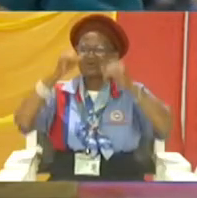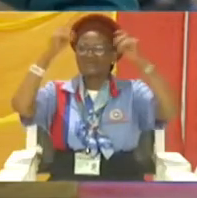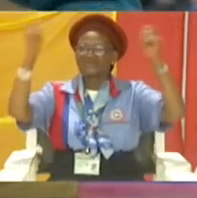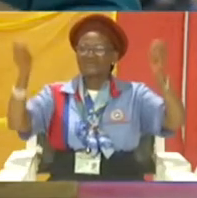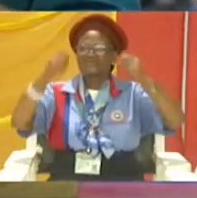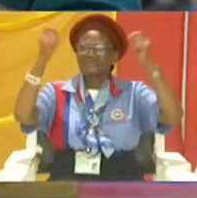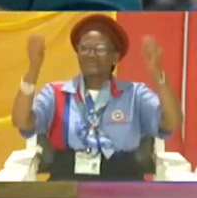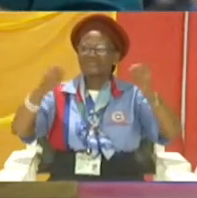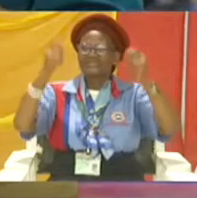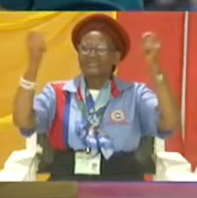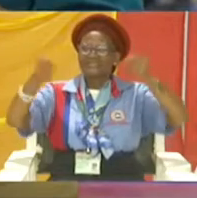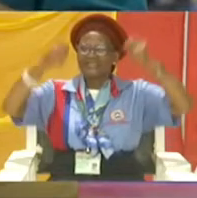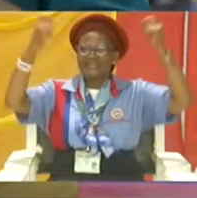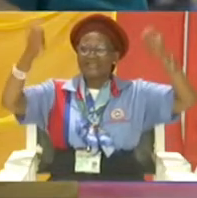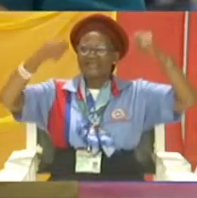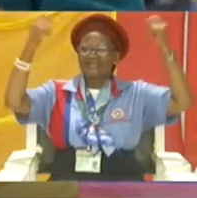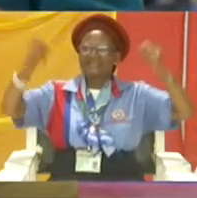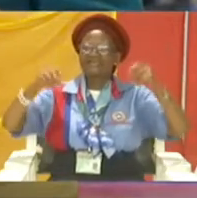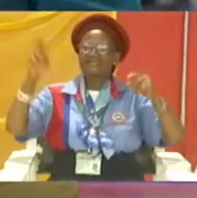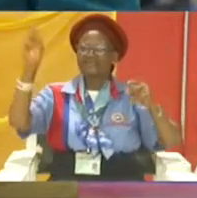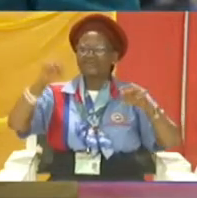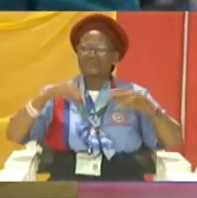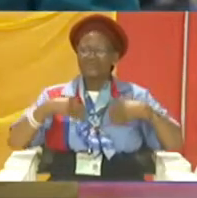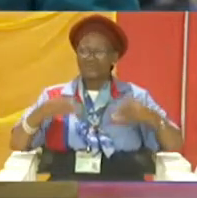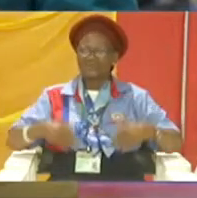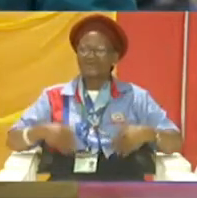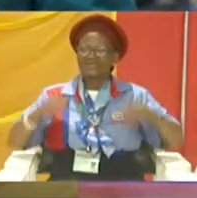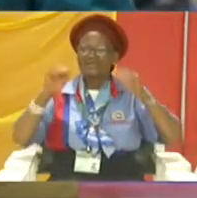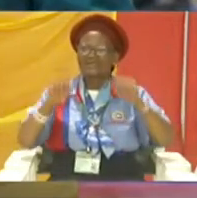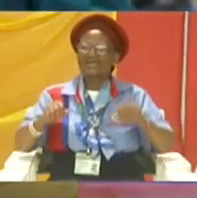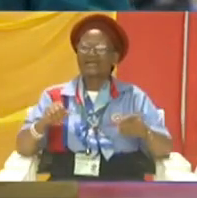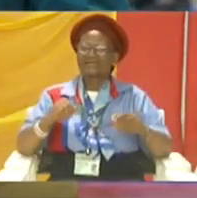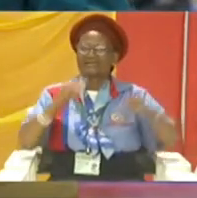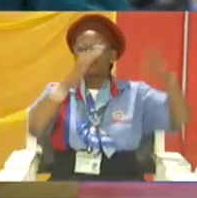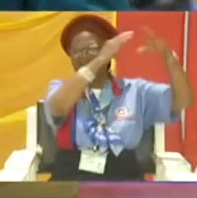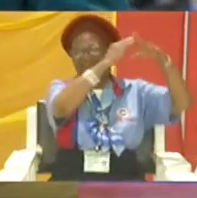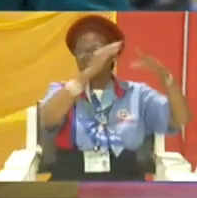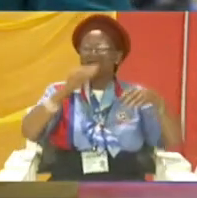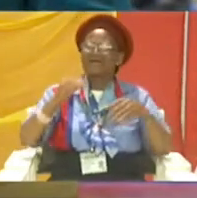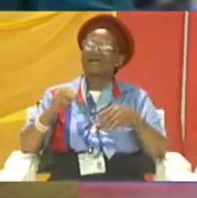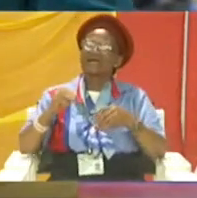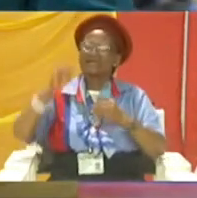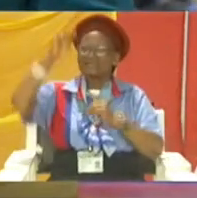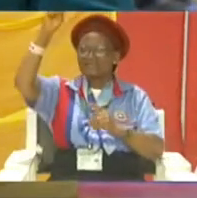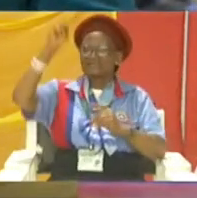jubilee, nobody can stand in the way.